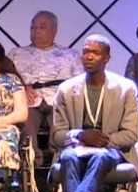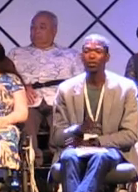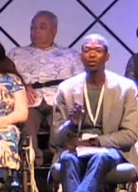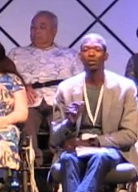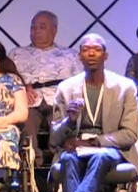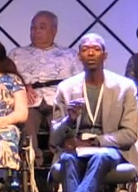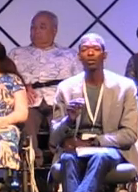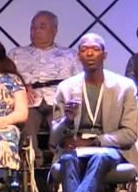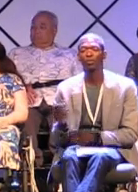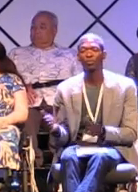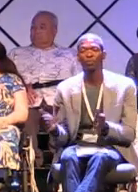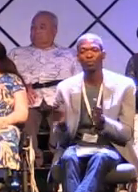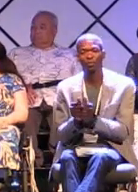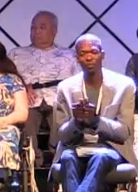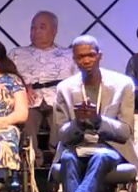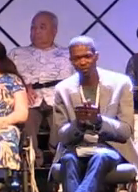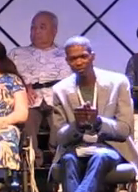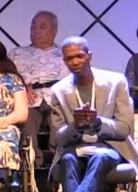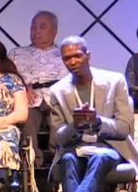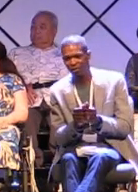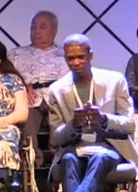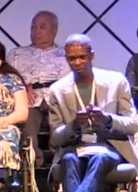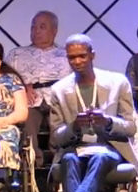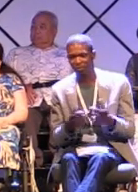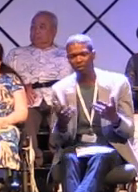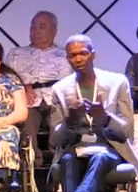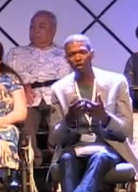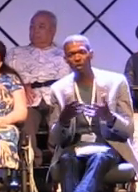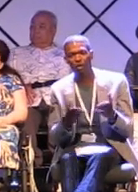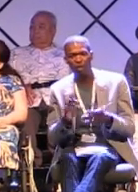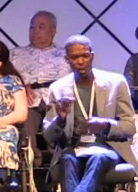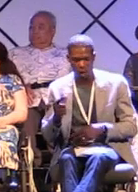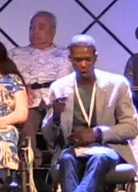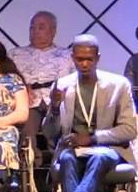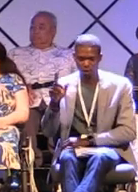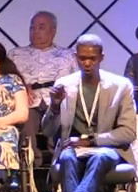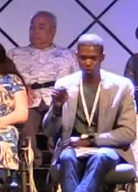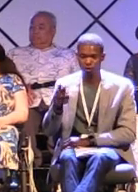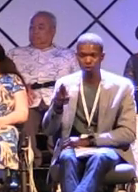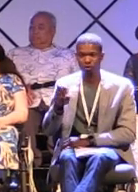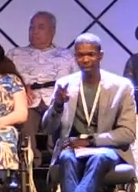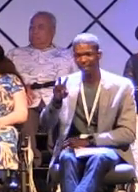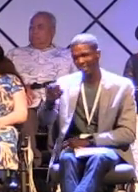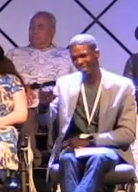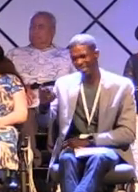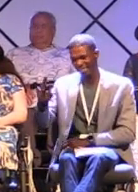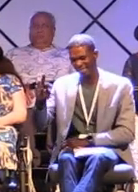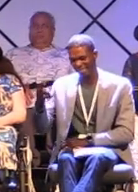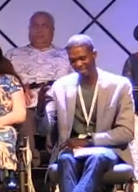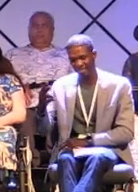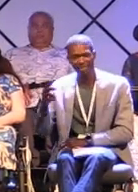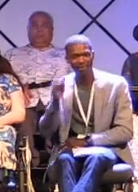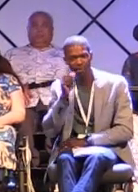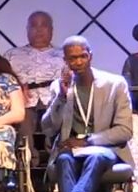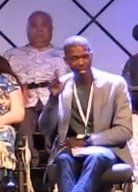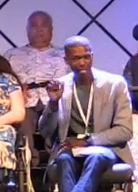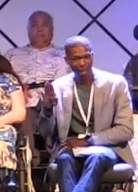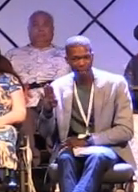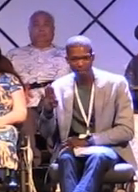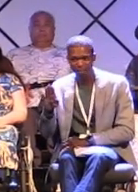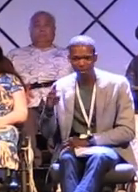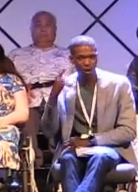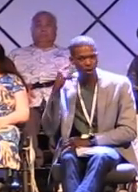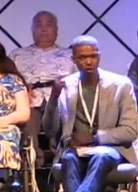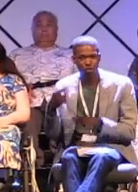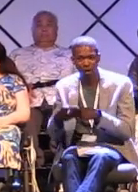Sean has been placed with service dog Trevi II, a female lab Golden Cross. Sean is an ambitious young man with